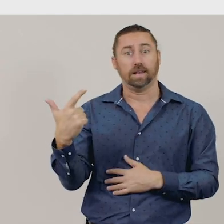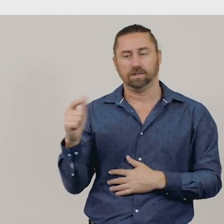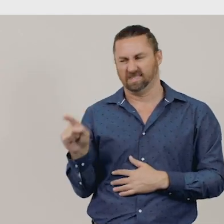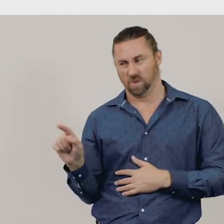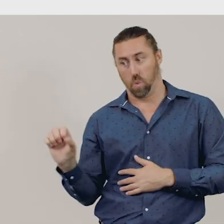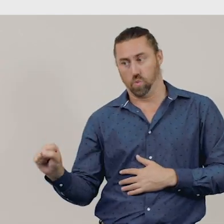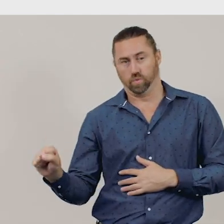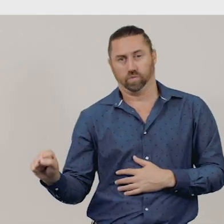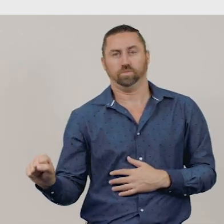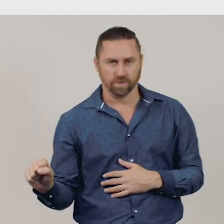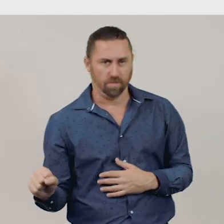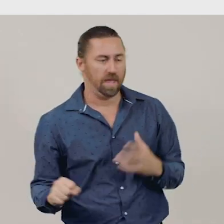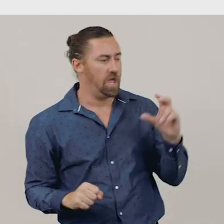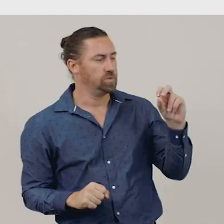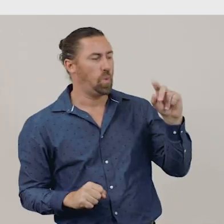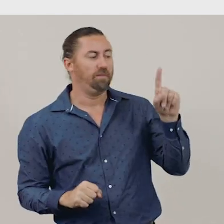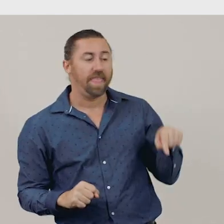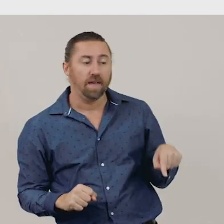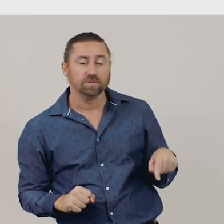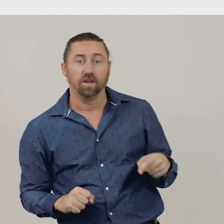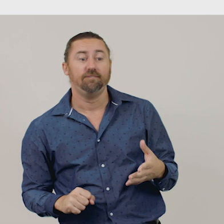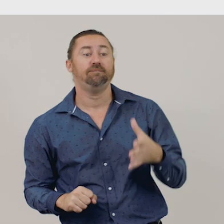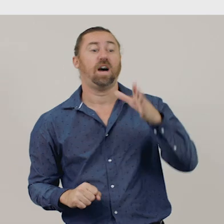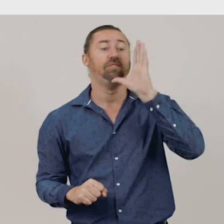the final answer would be